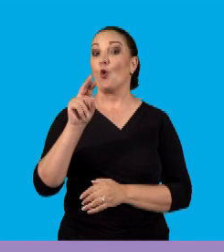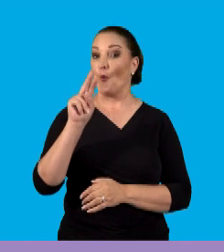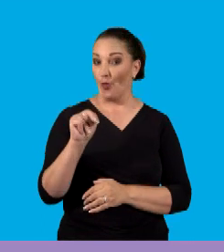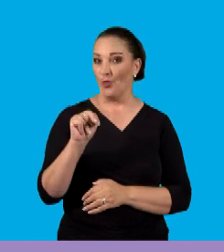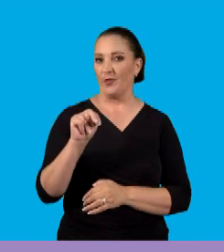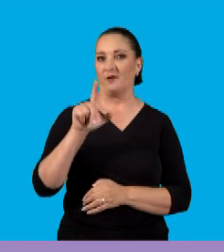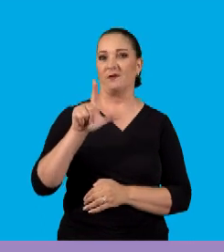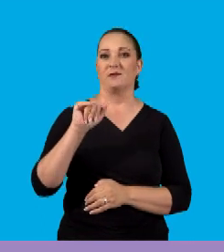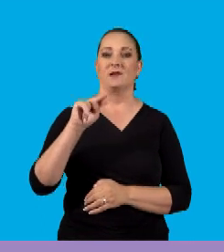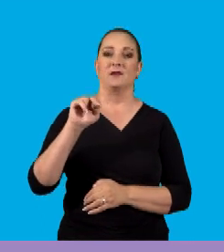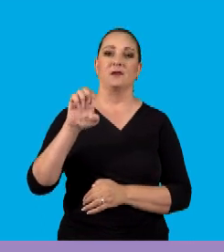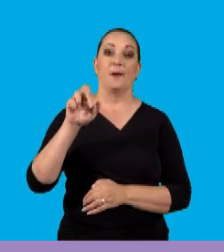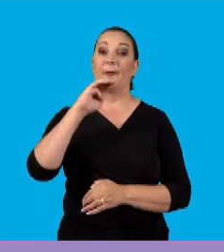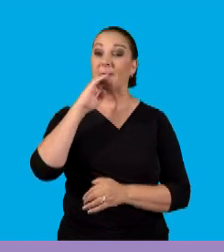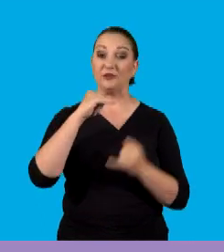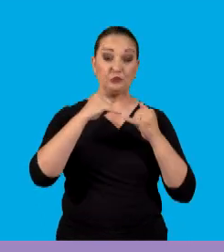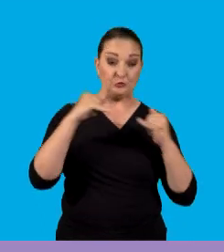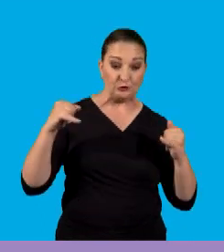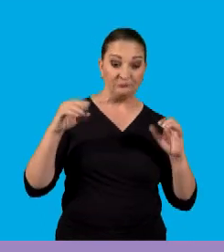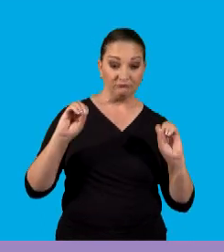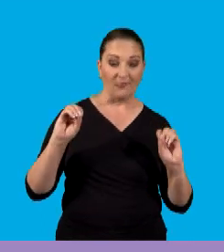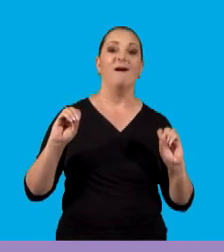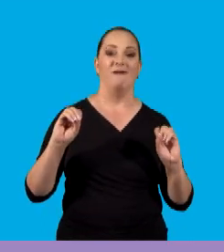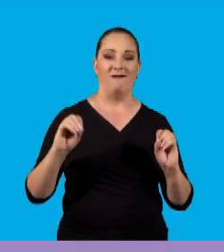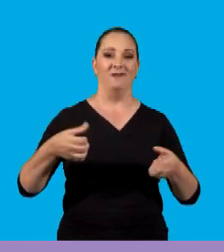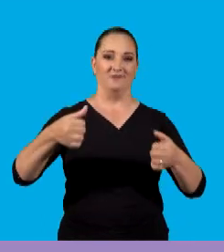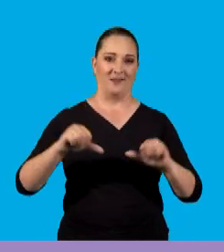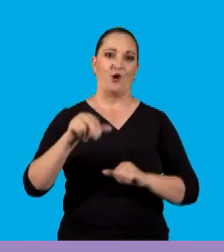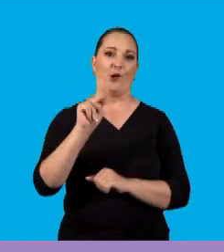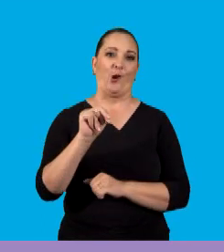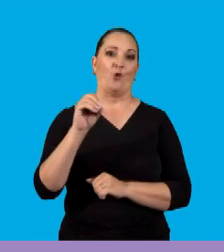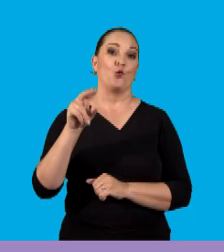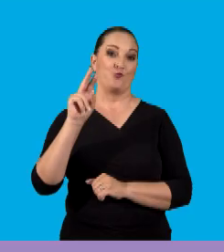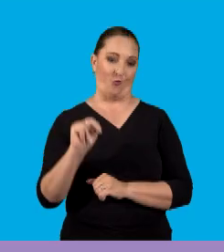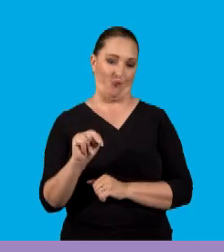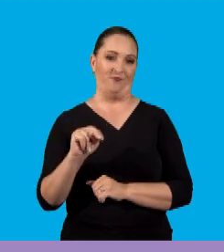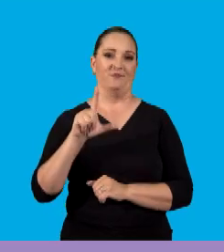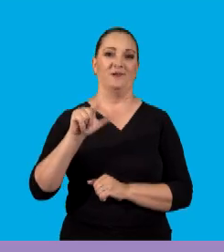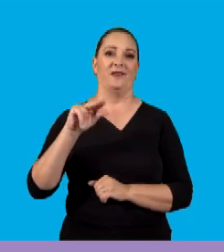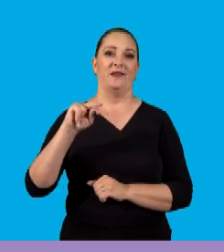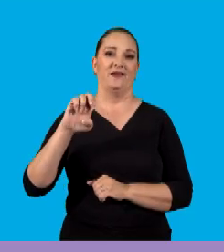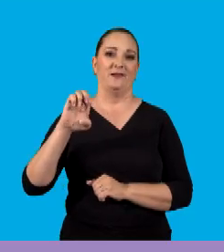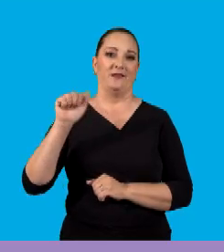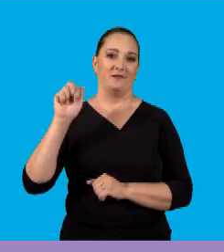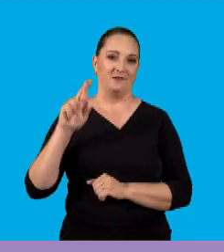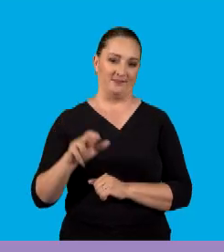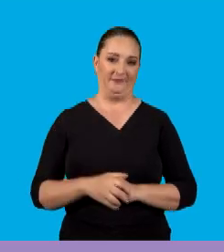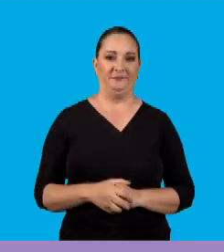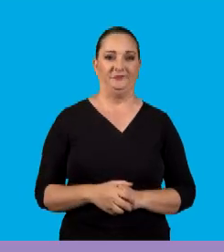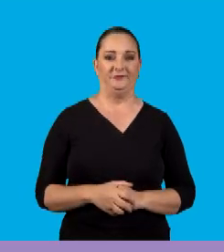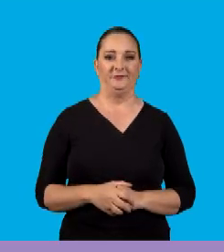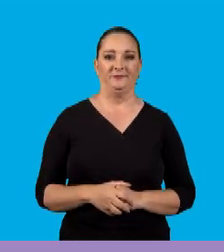a non-linear graph. So any graph that is not straight would fall under the